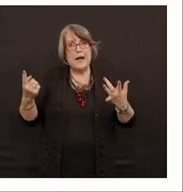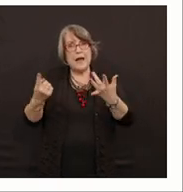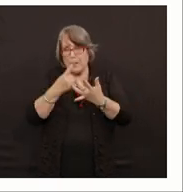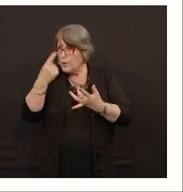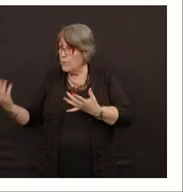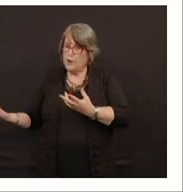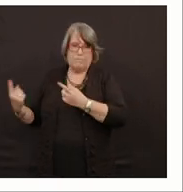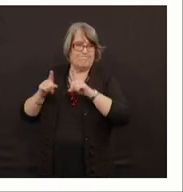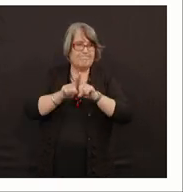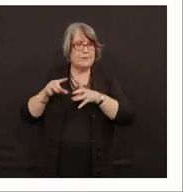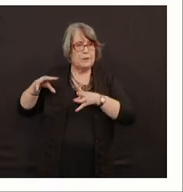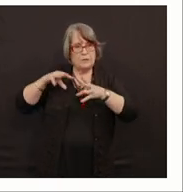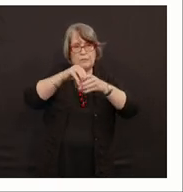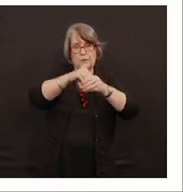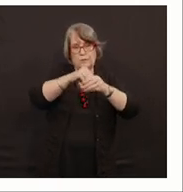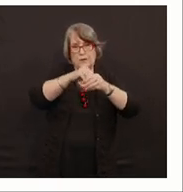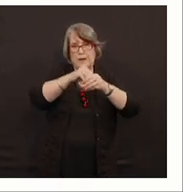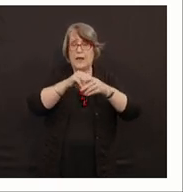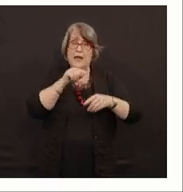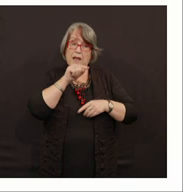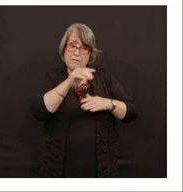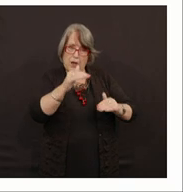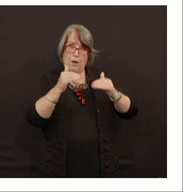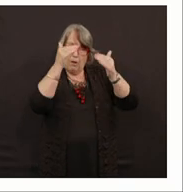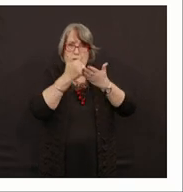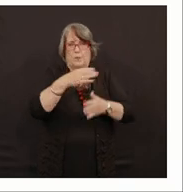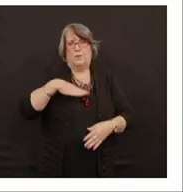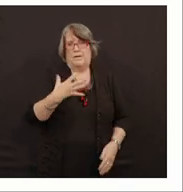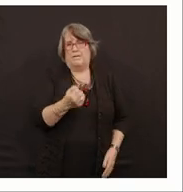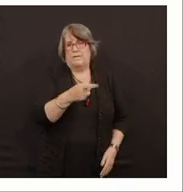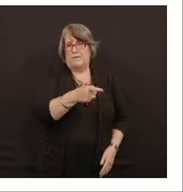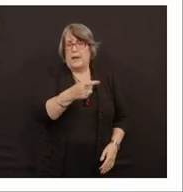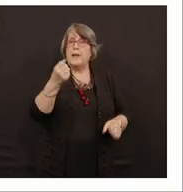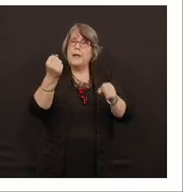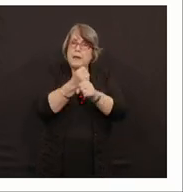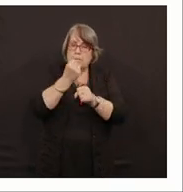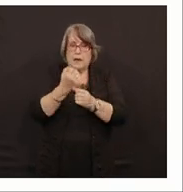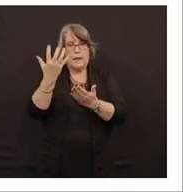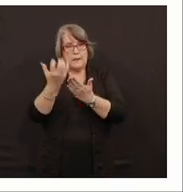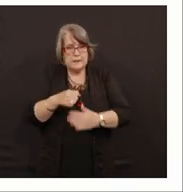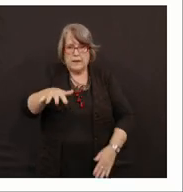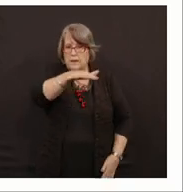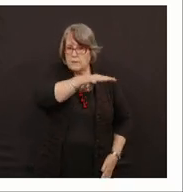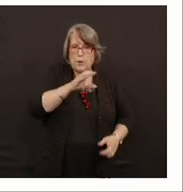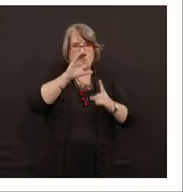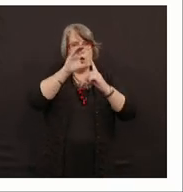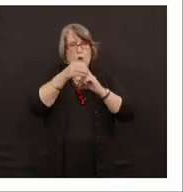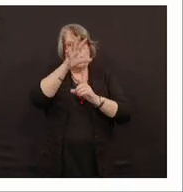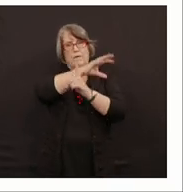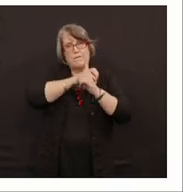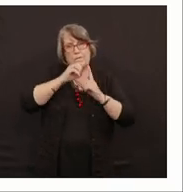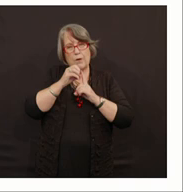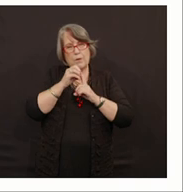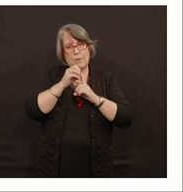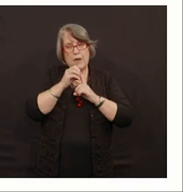to be involved, especially for people with high support needs. In creating safe spaces and cultures and environments